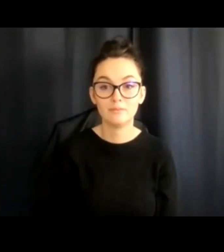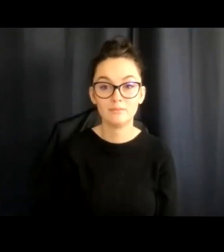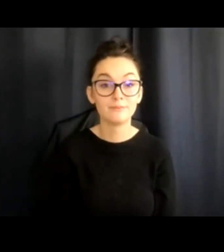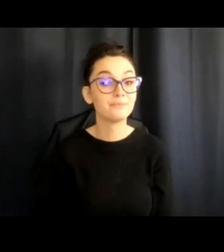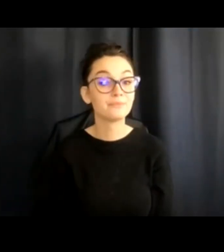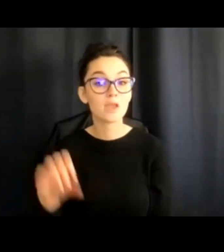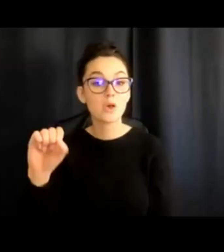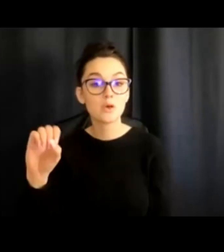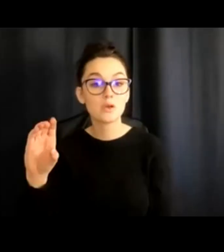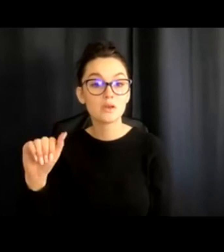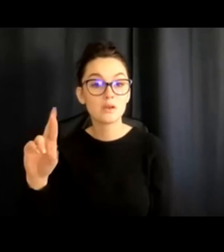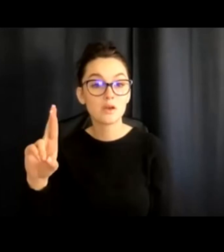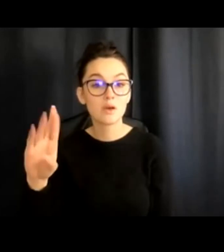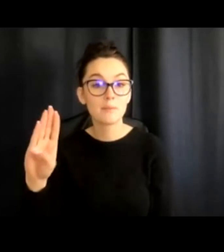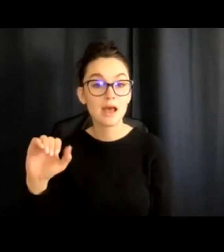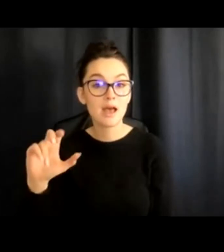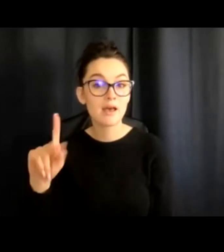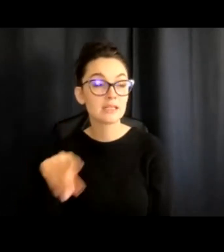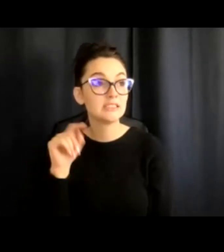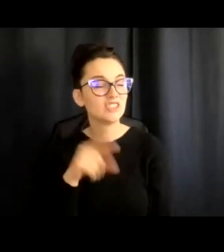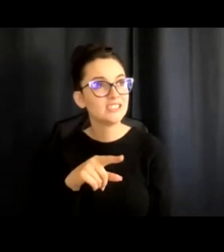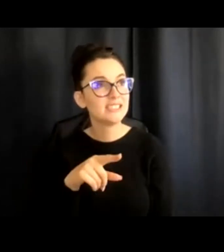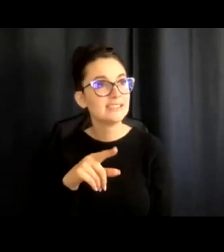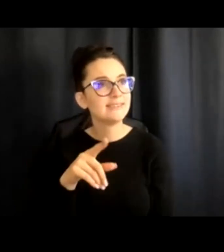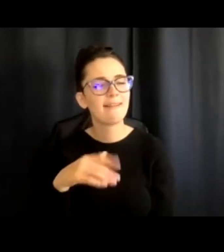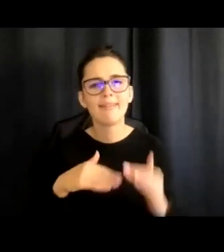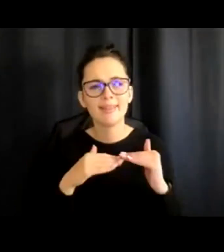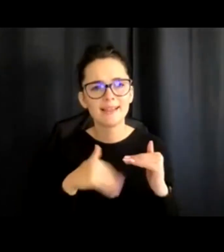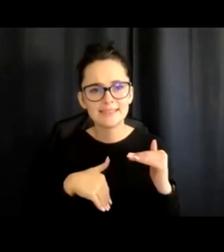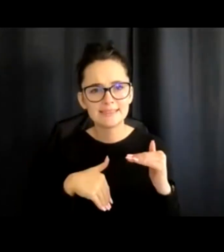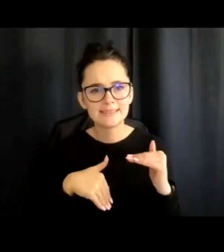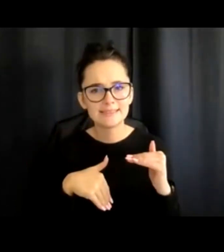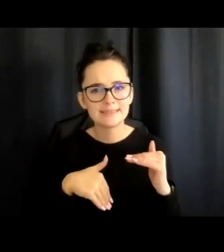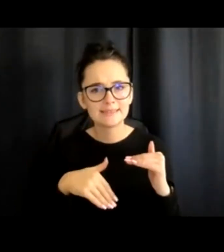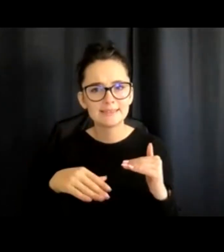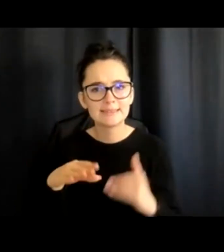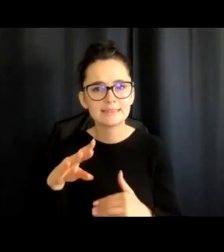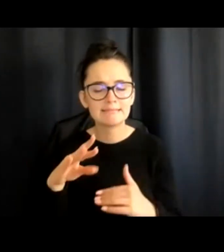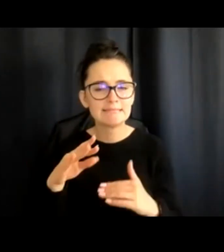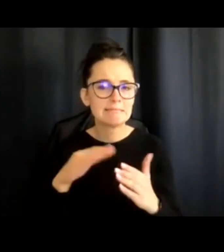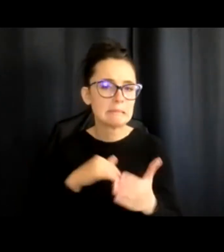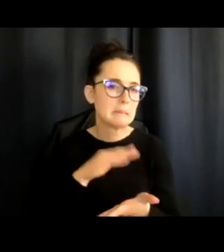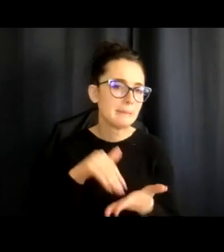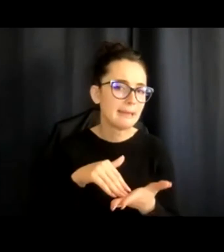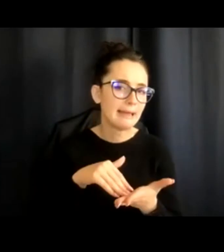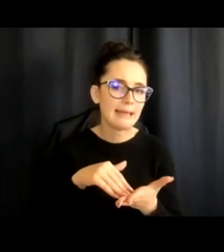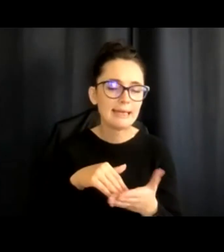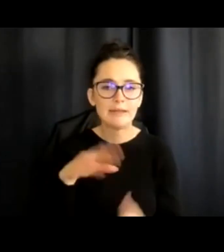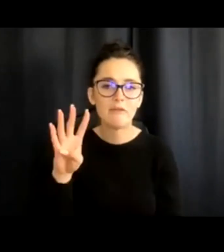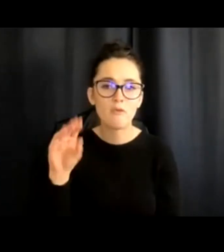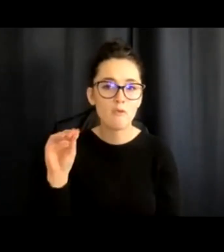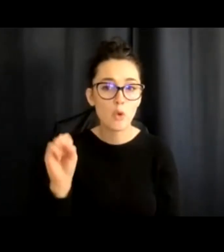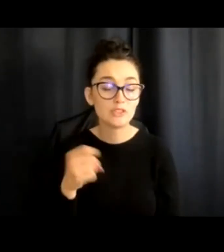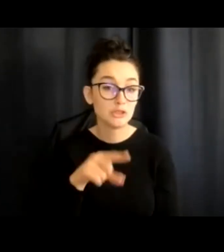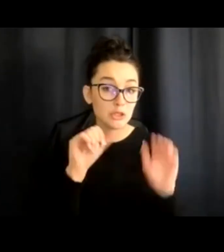Scarback, she is at least in her late 40s. She could be a much older. She could